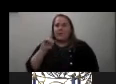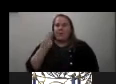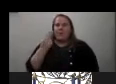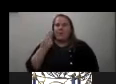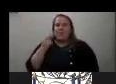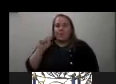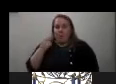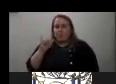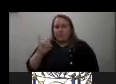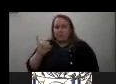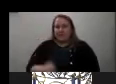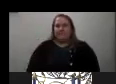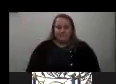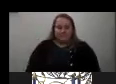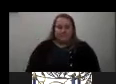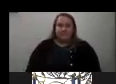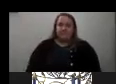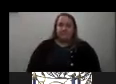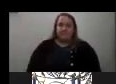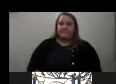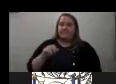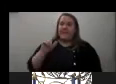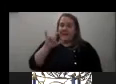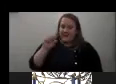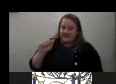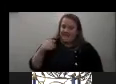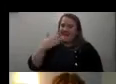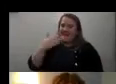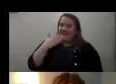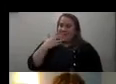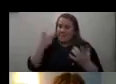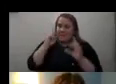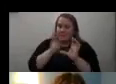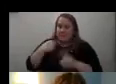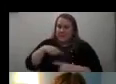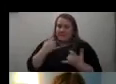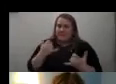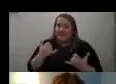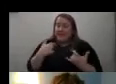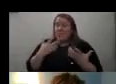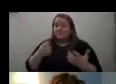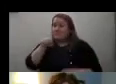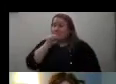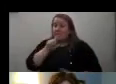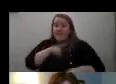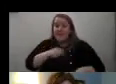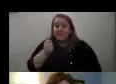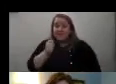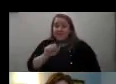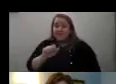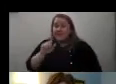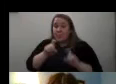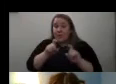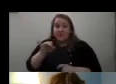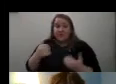Okay. Thank you all so much for joining us tonight. We'd love to answer any questions if anyone has any.